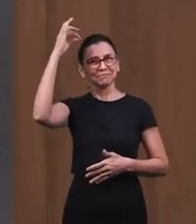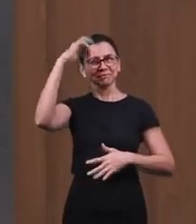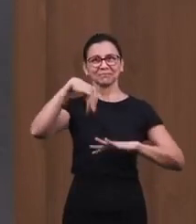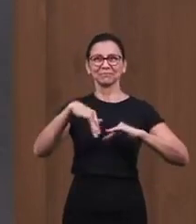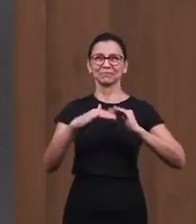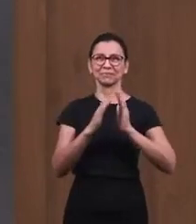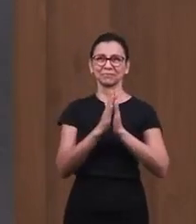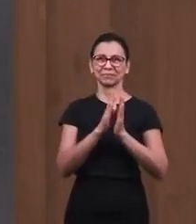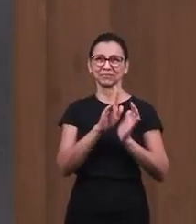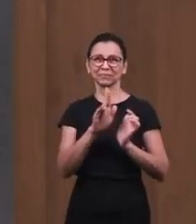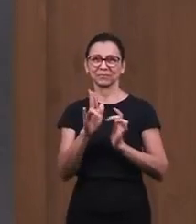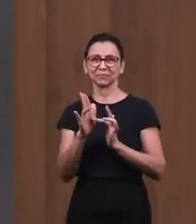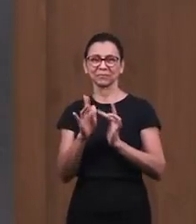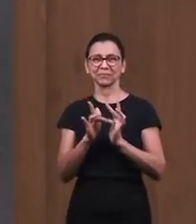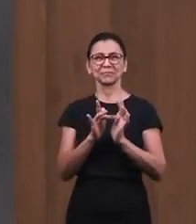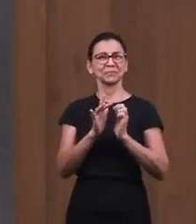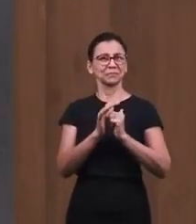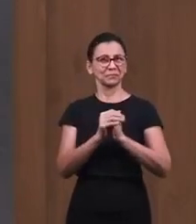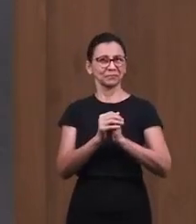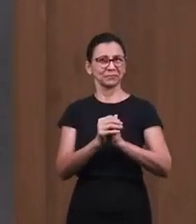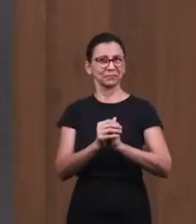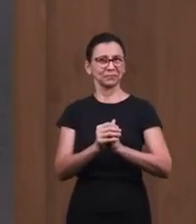We pray in Jesus' name.